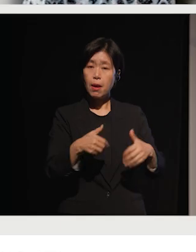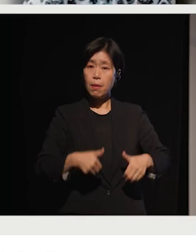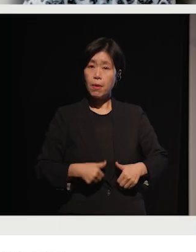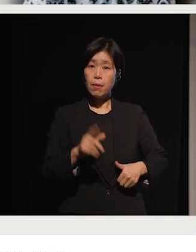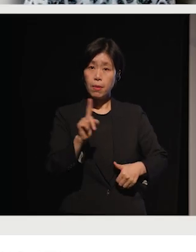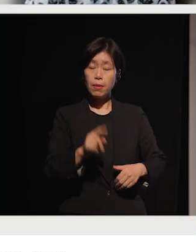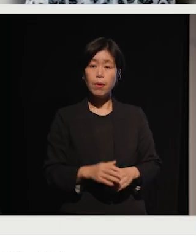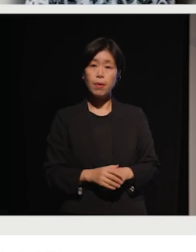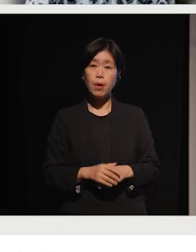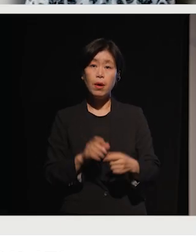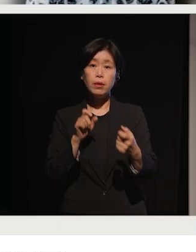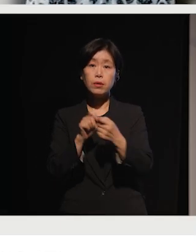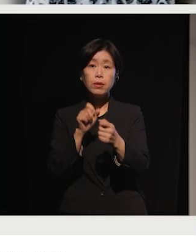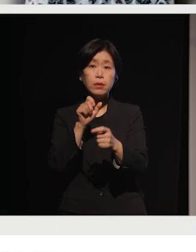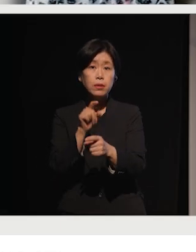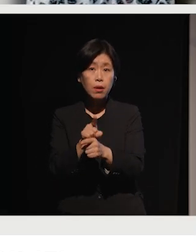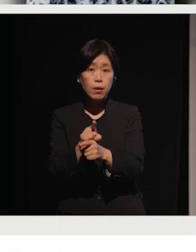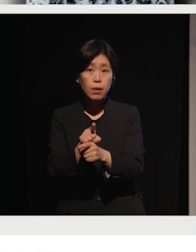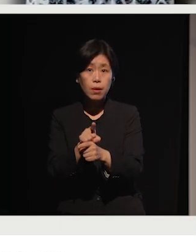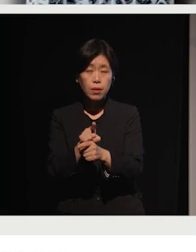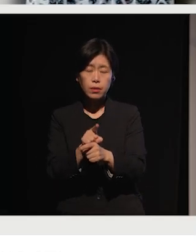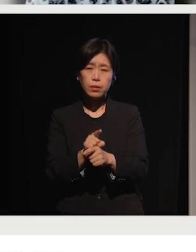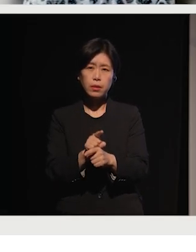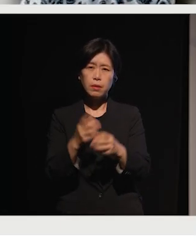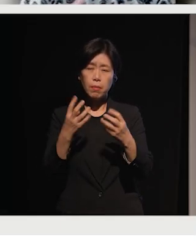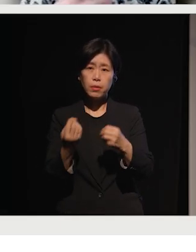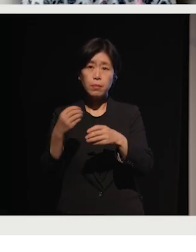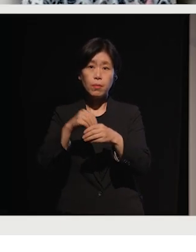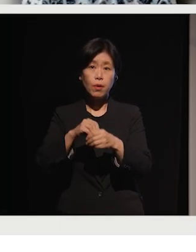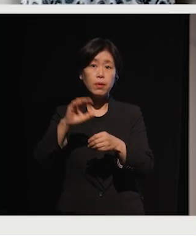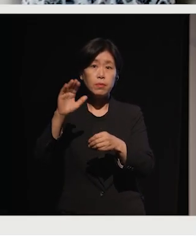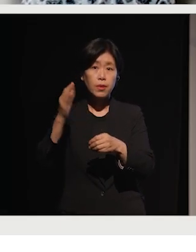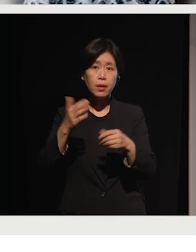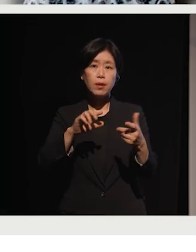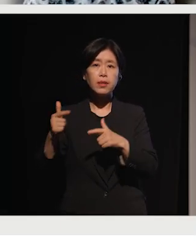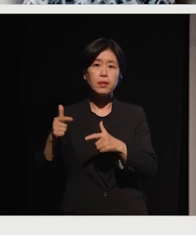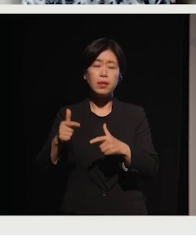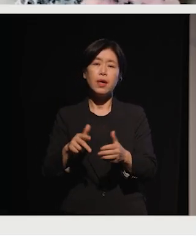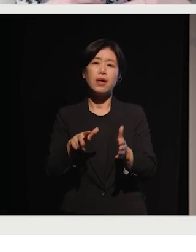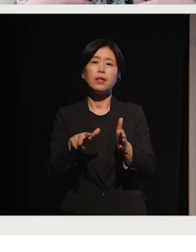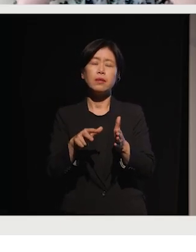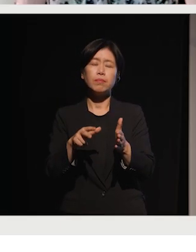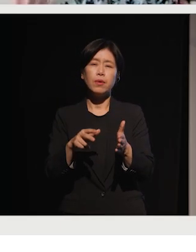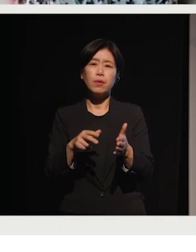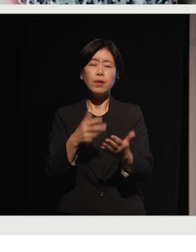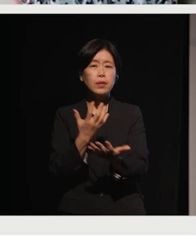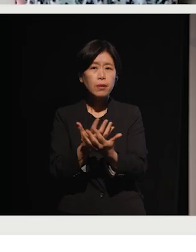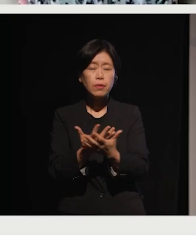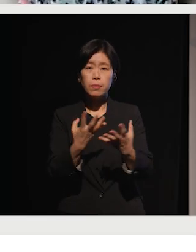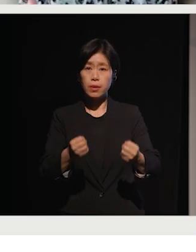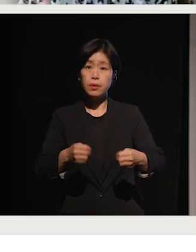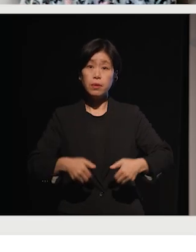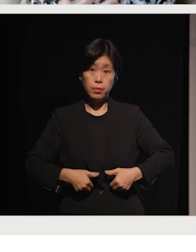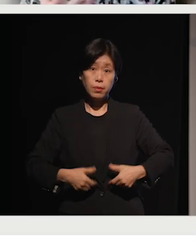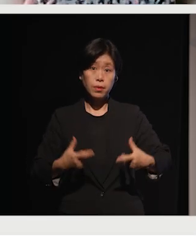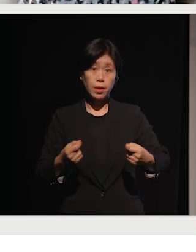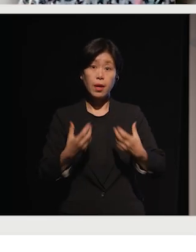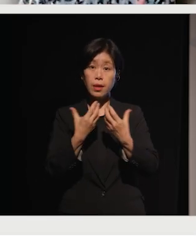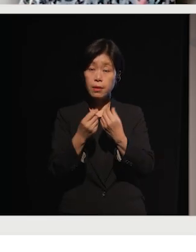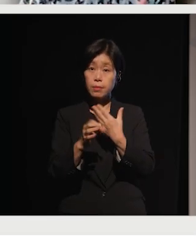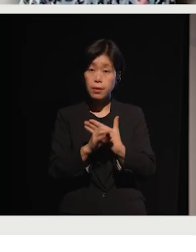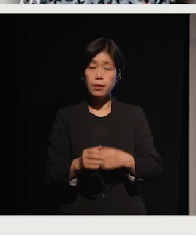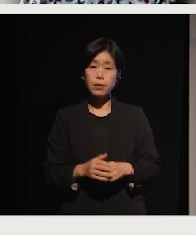creating accessible program materials and resources. And what I mean by that, so for example,